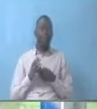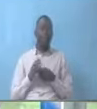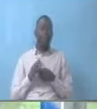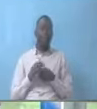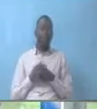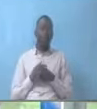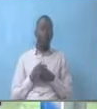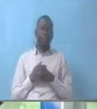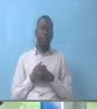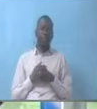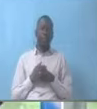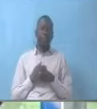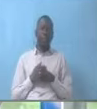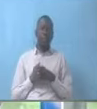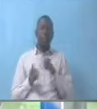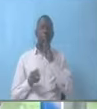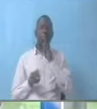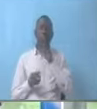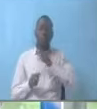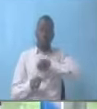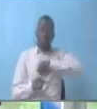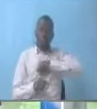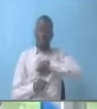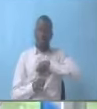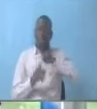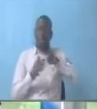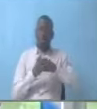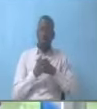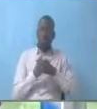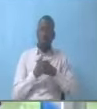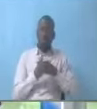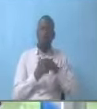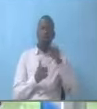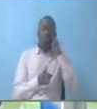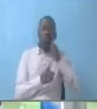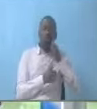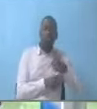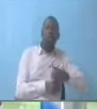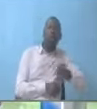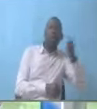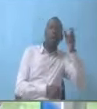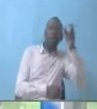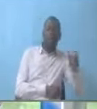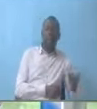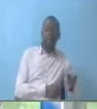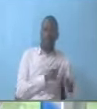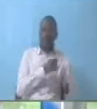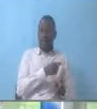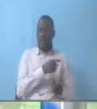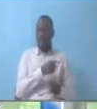which are owned or operated by another person